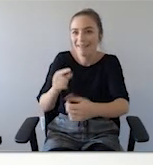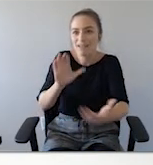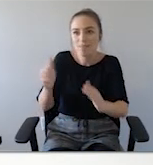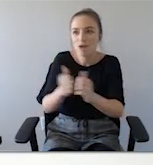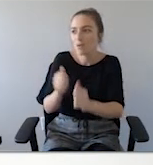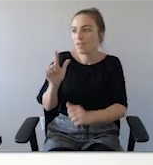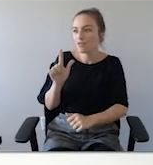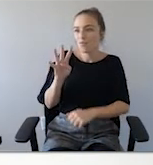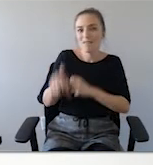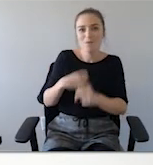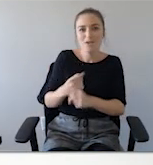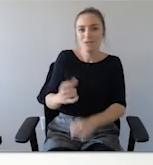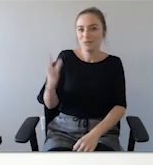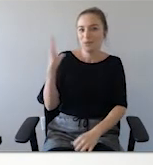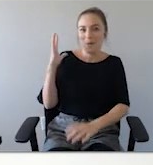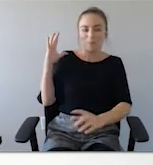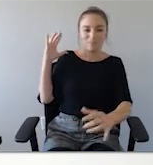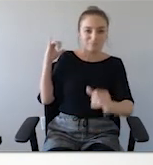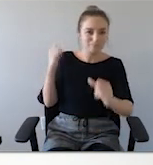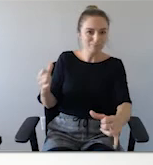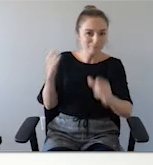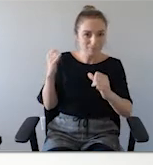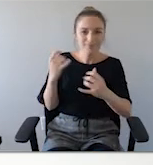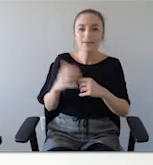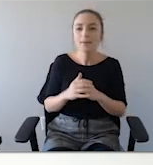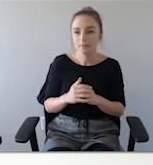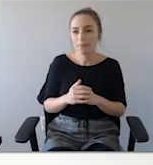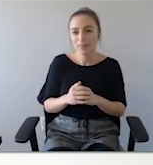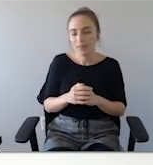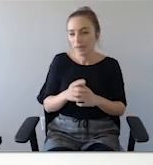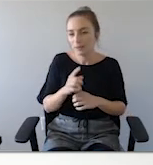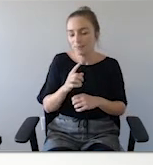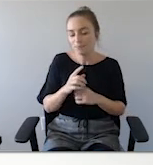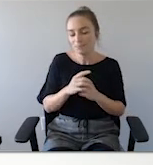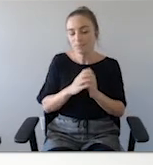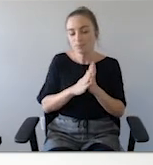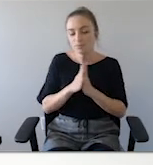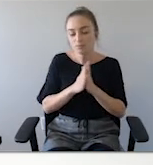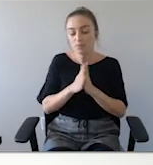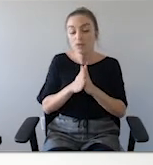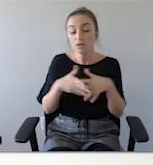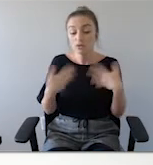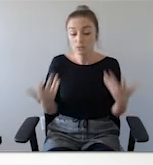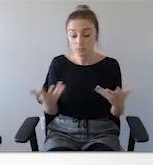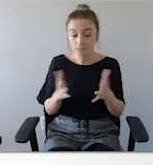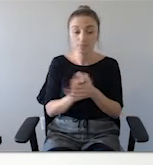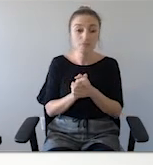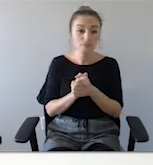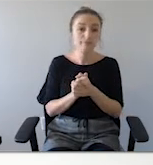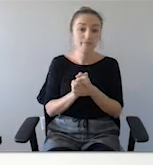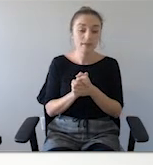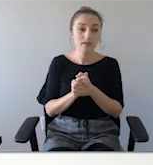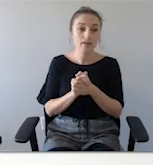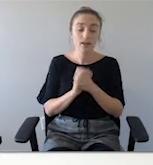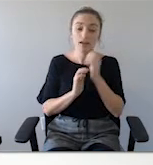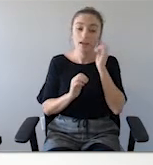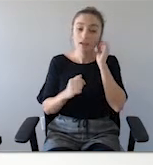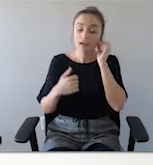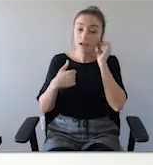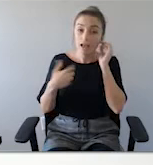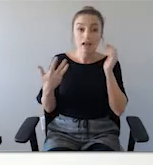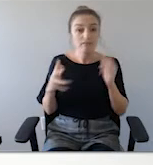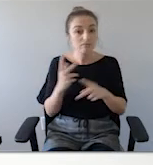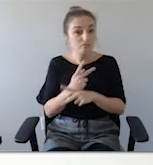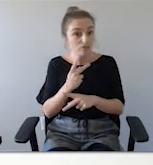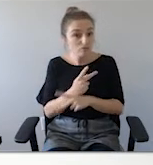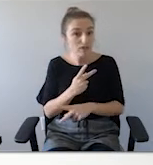same issues happening with our pediatricians. So then I figured out, okay, I have to advocate